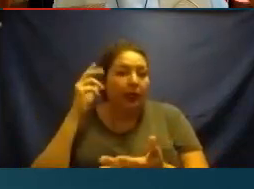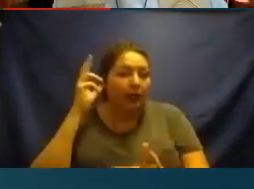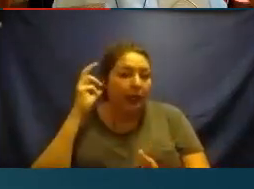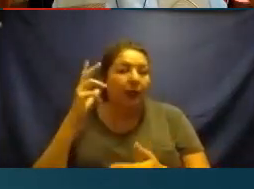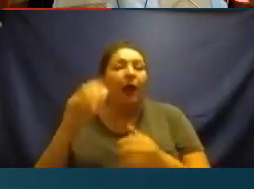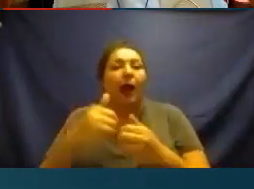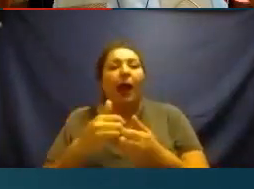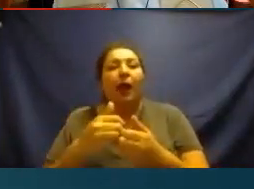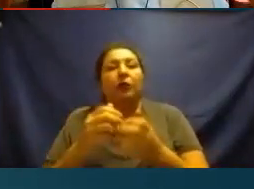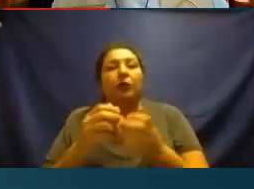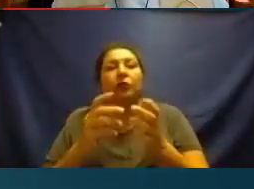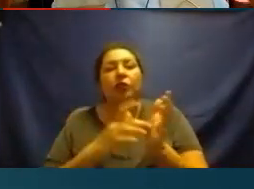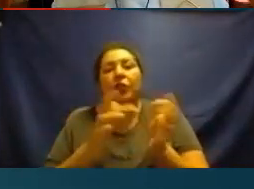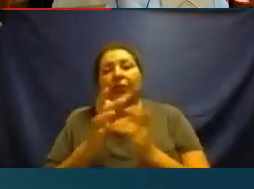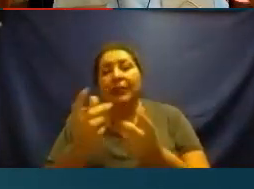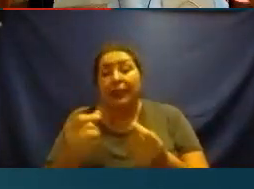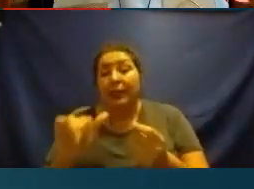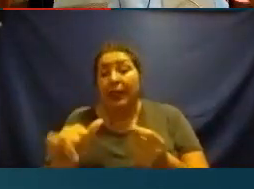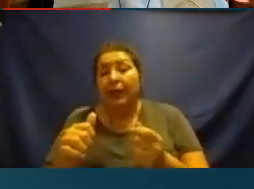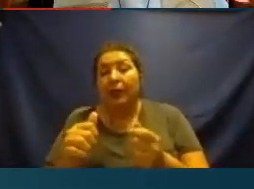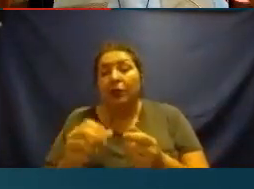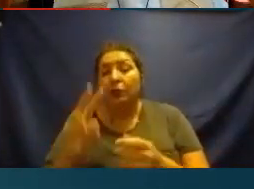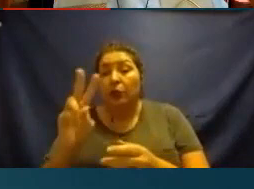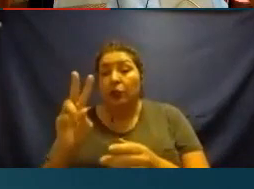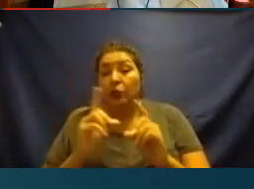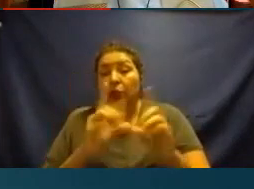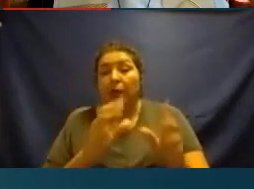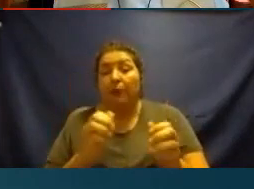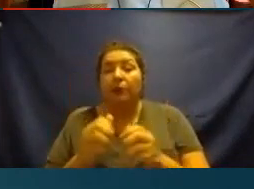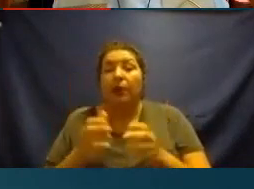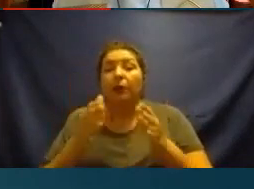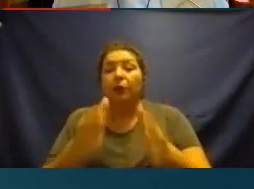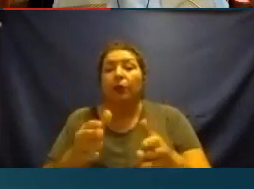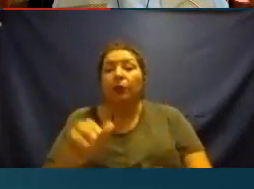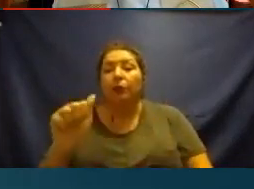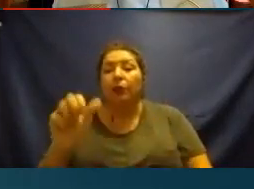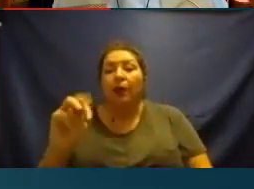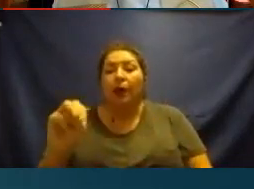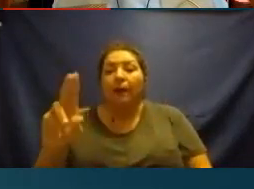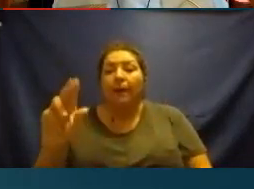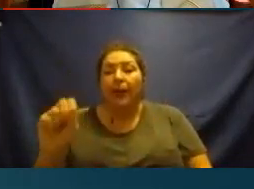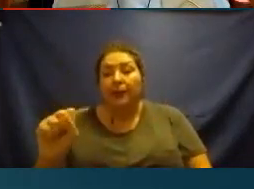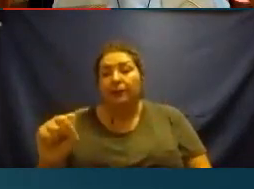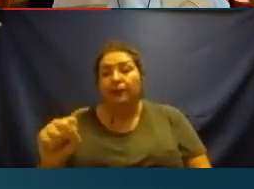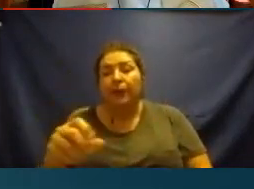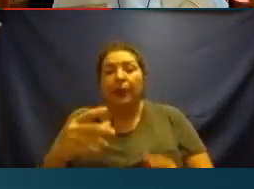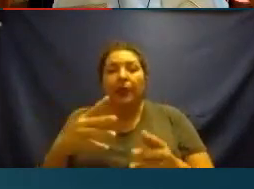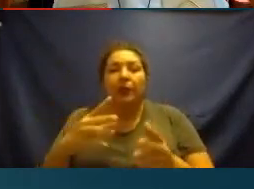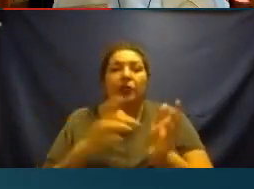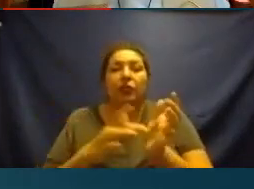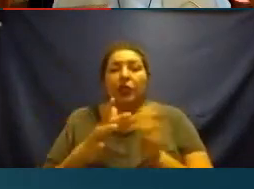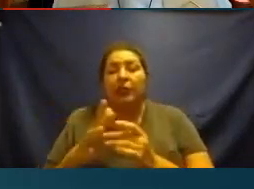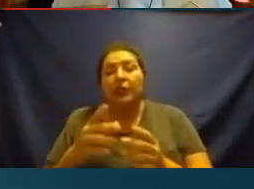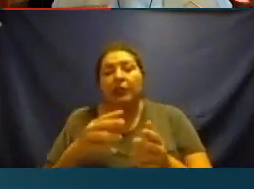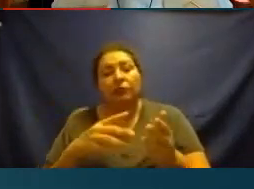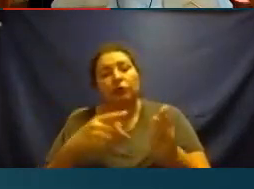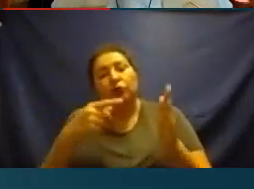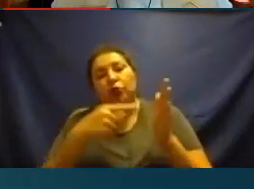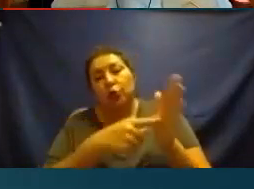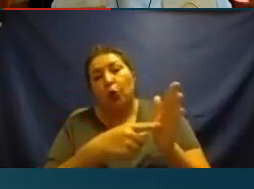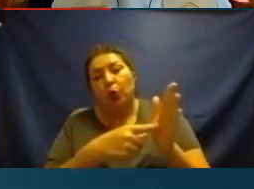two disciples on the road to Emmaus. In this account, Jesus pointed to the Holy Scriptures as proof of